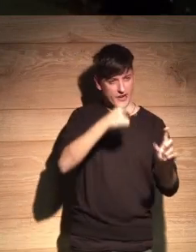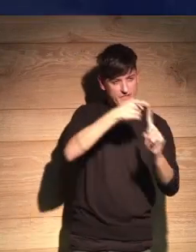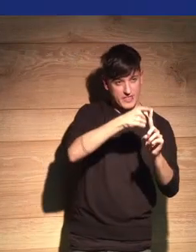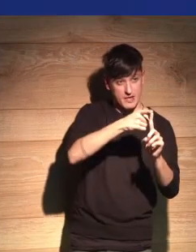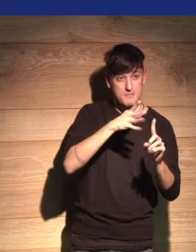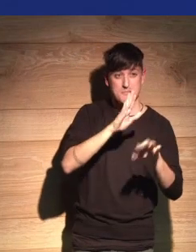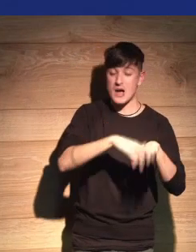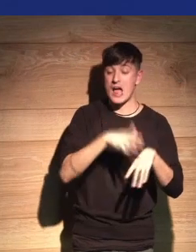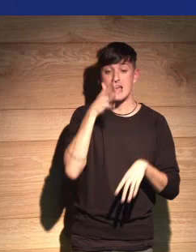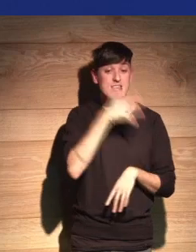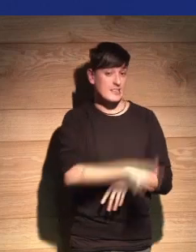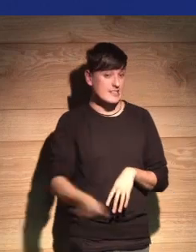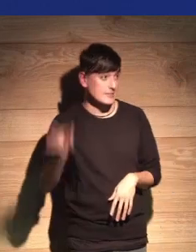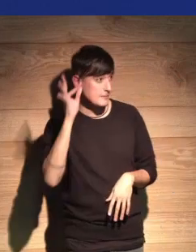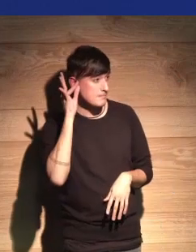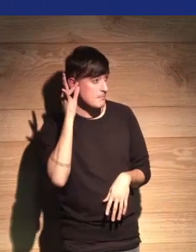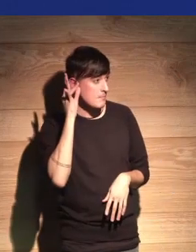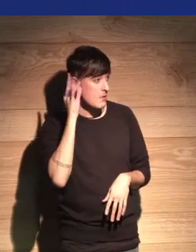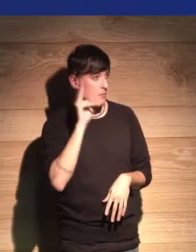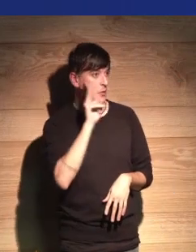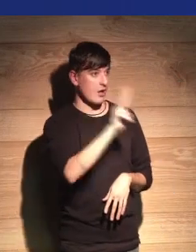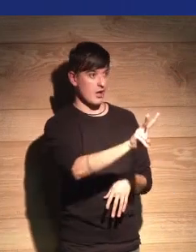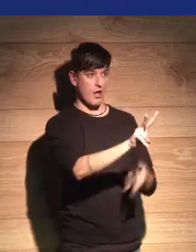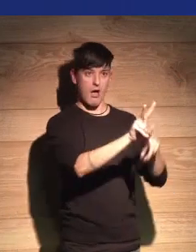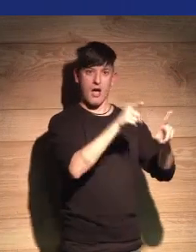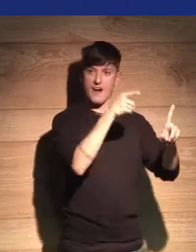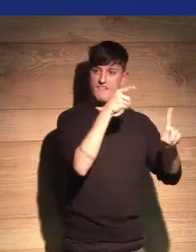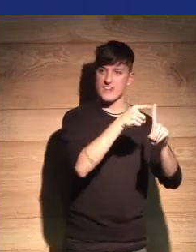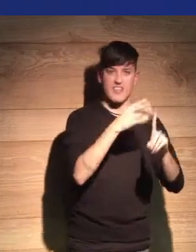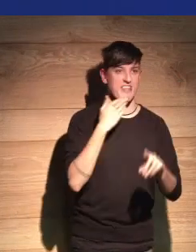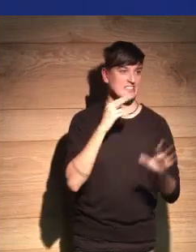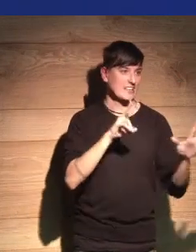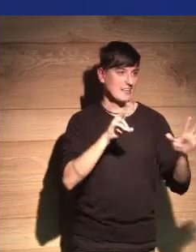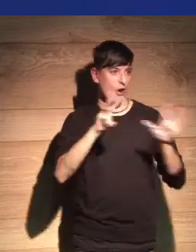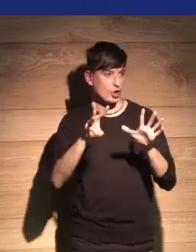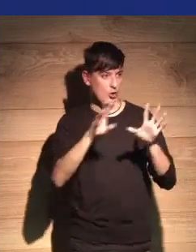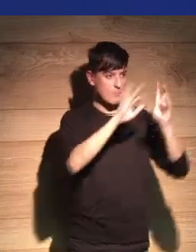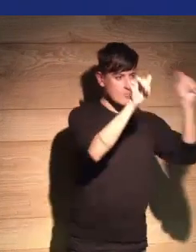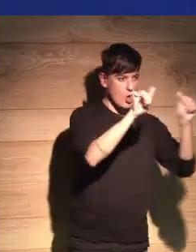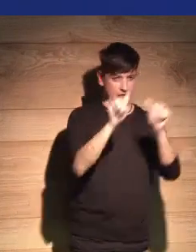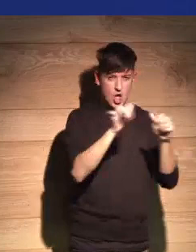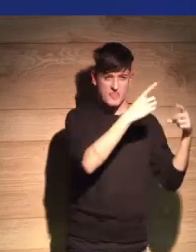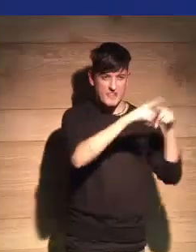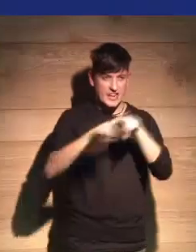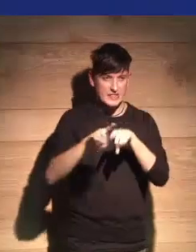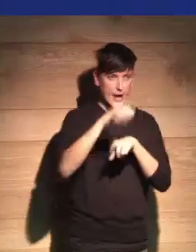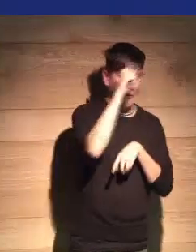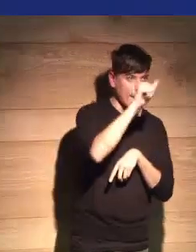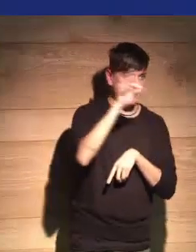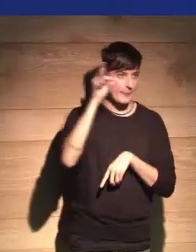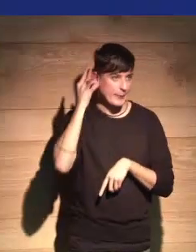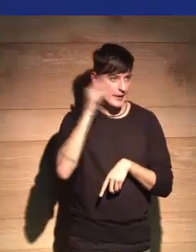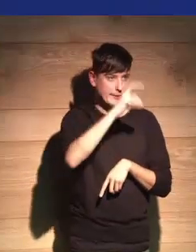model. When girls start to think about themselves at 6, 7 years of age, they